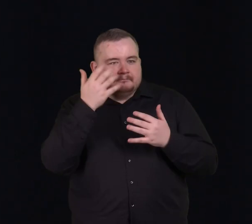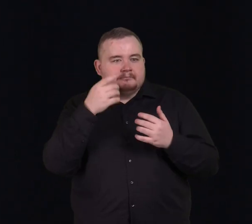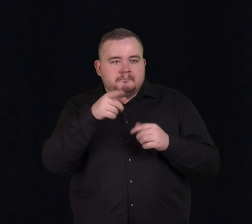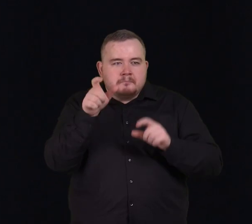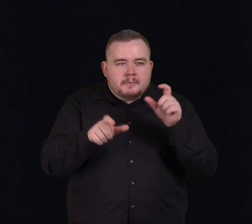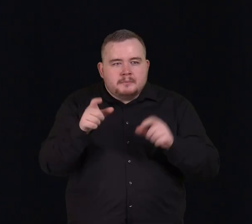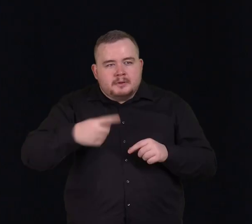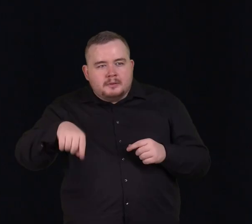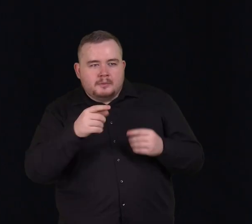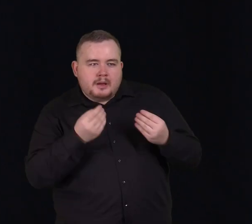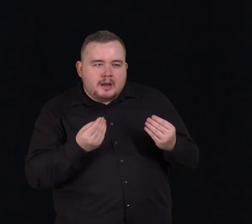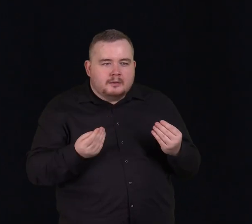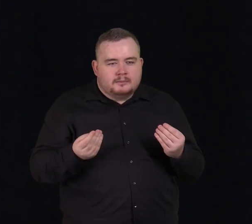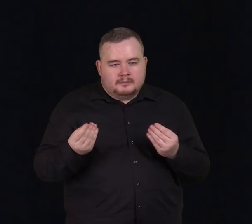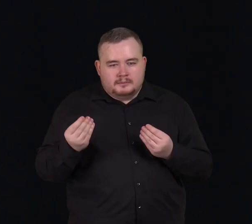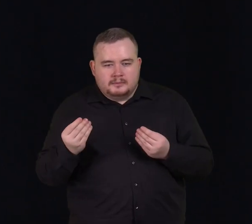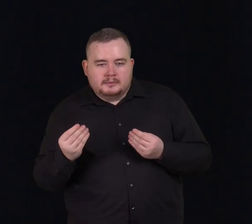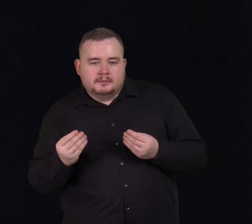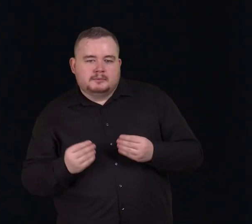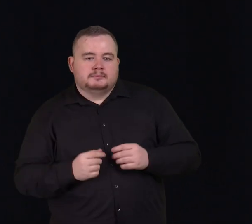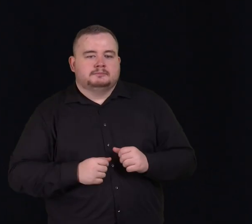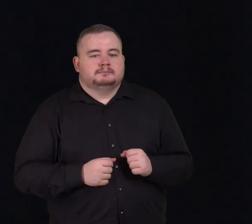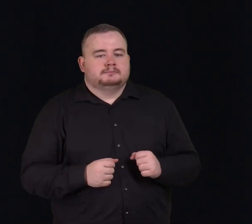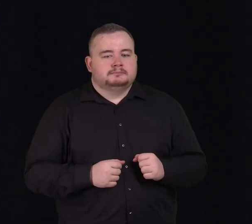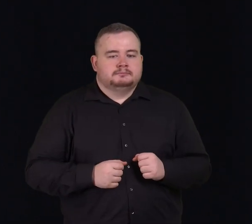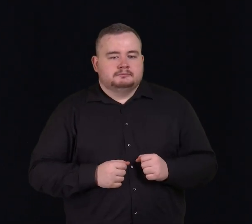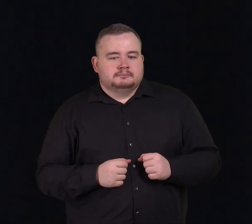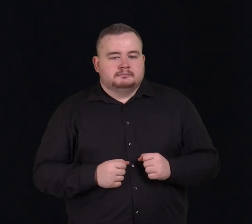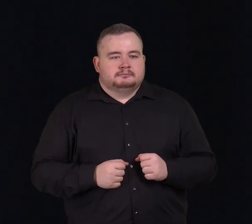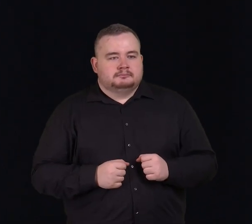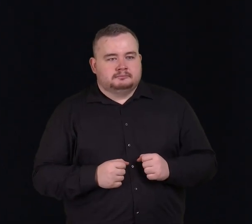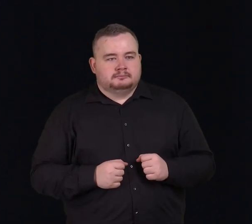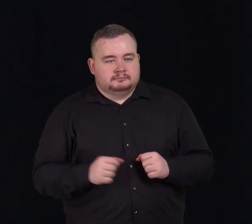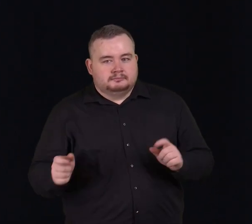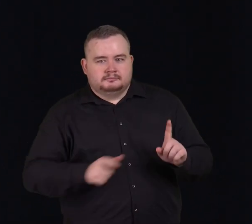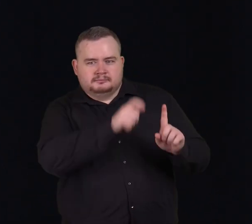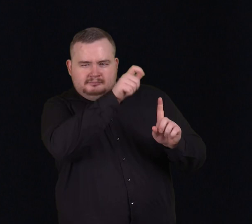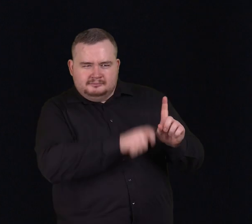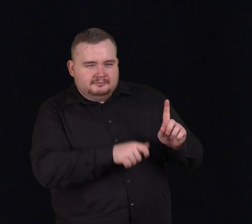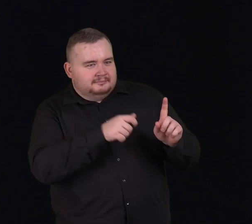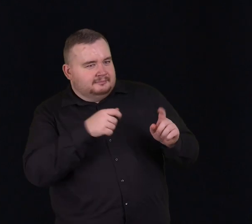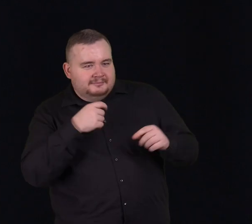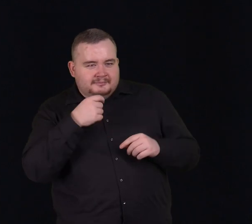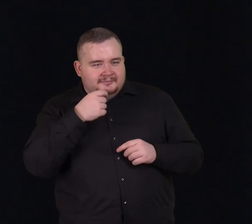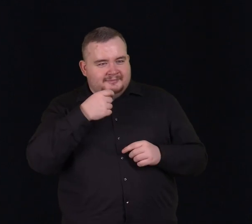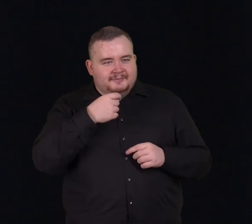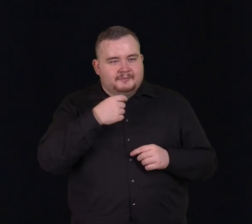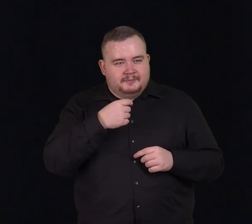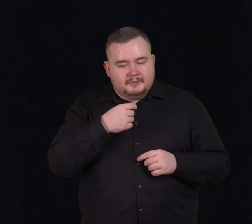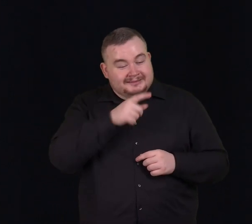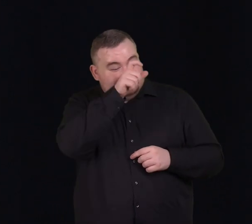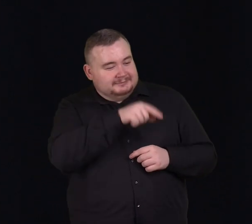you see this change of perspective when you have this bottom-up approach and then up-bottom approach. Now let's move on